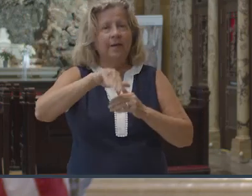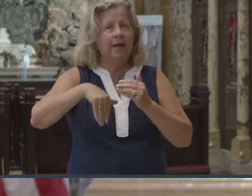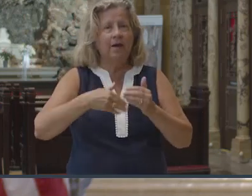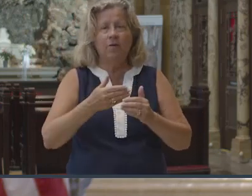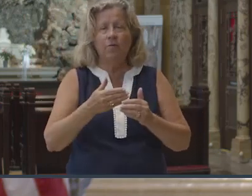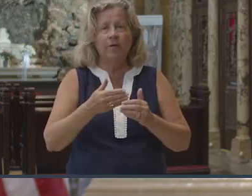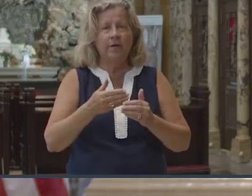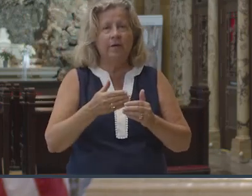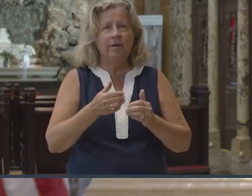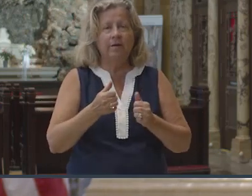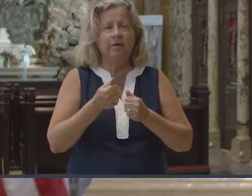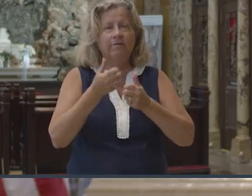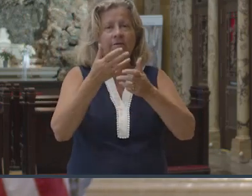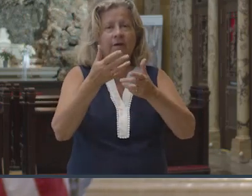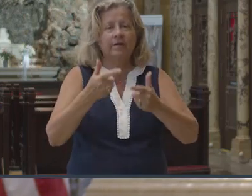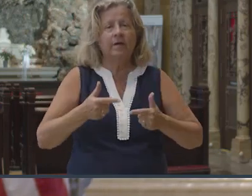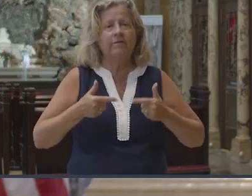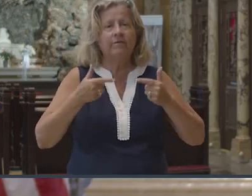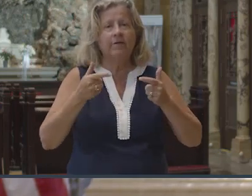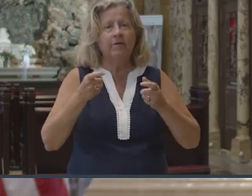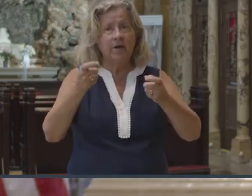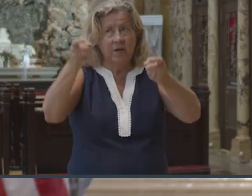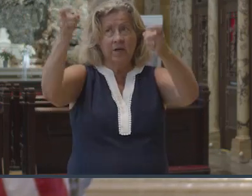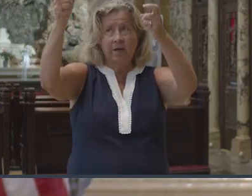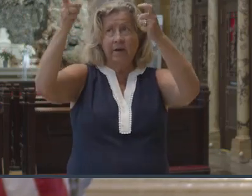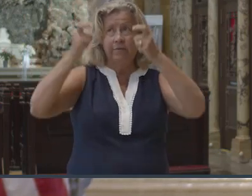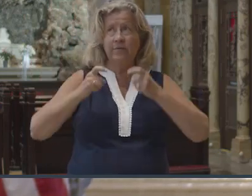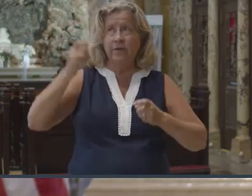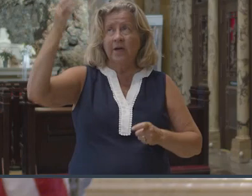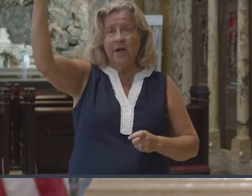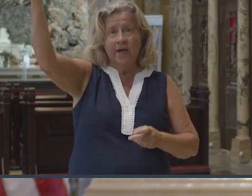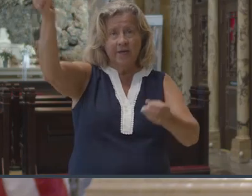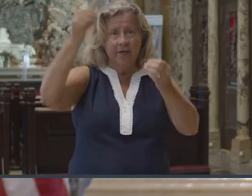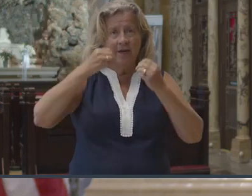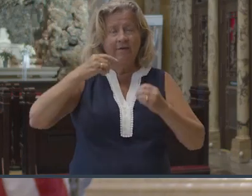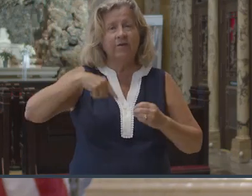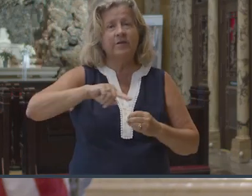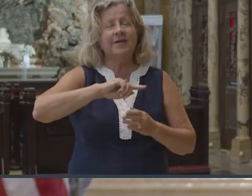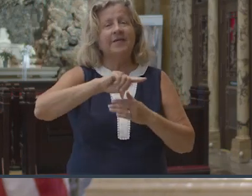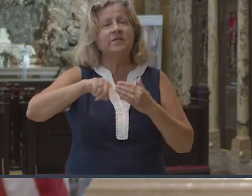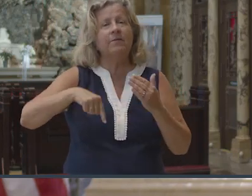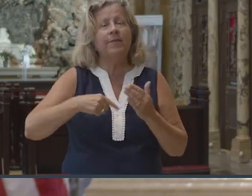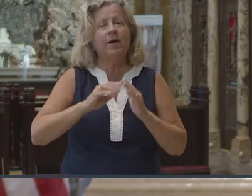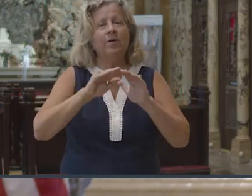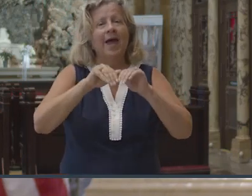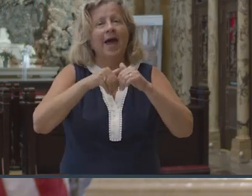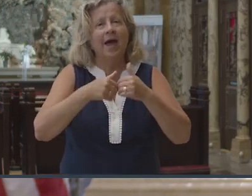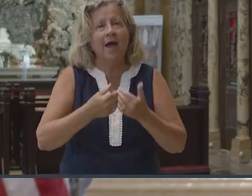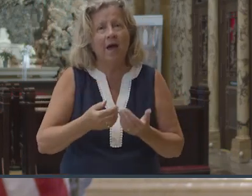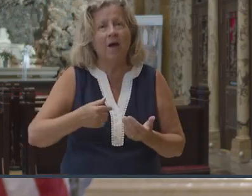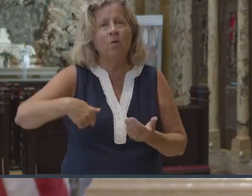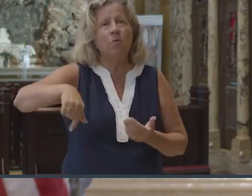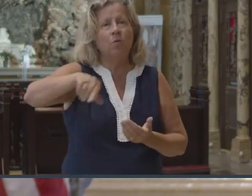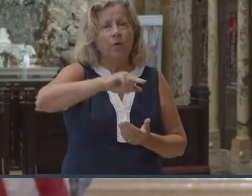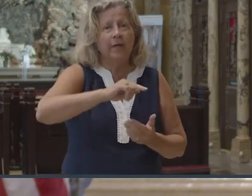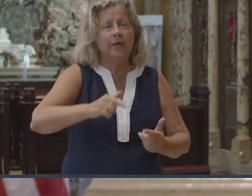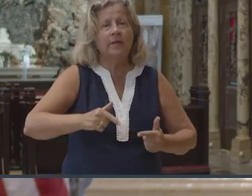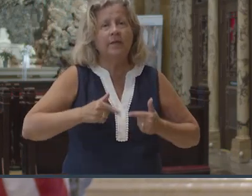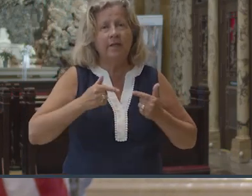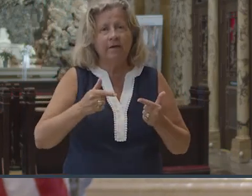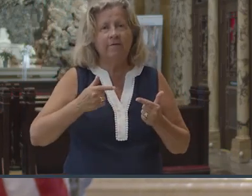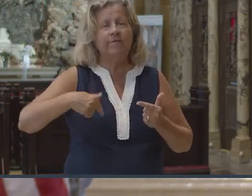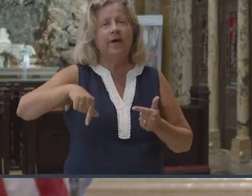lives and the gifts that God has given to us. It is about how we live our lives fundamentally